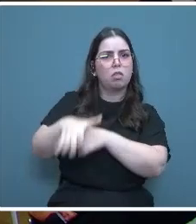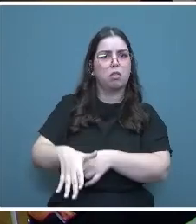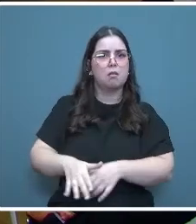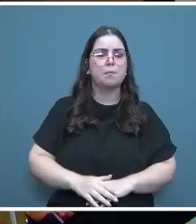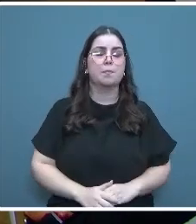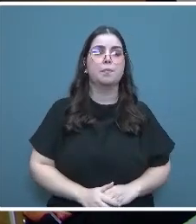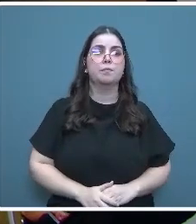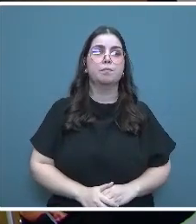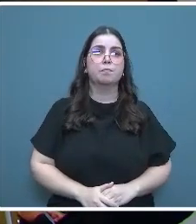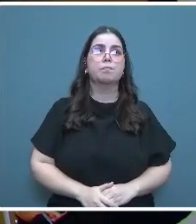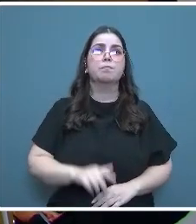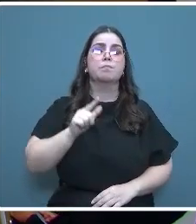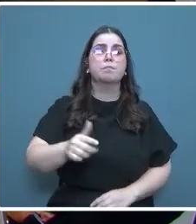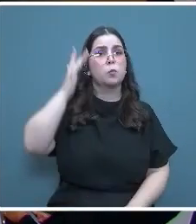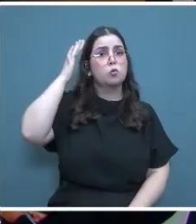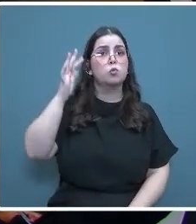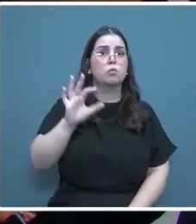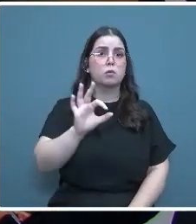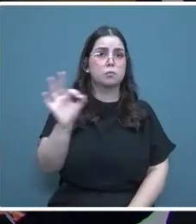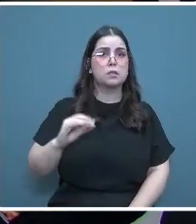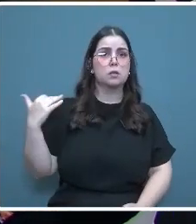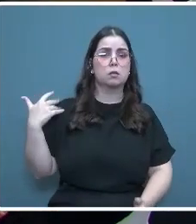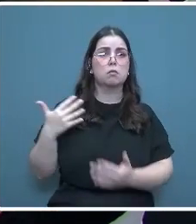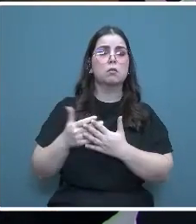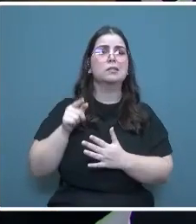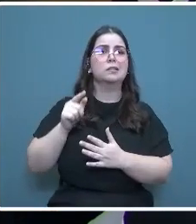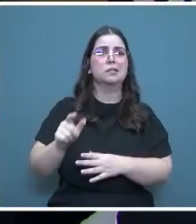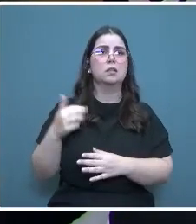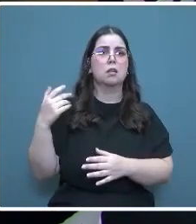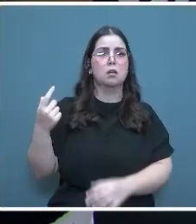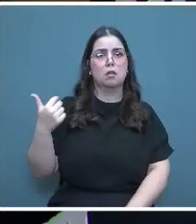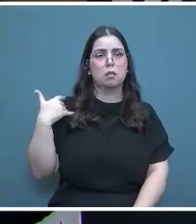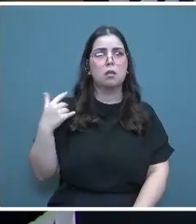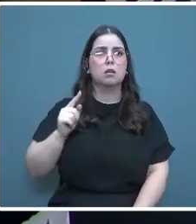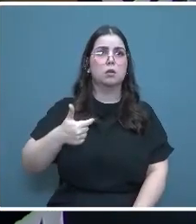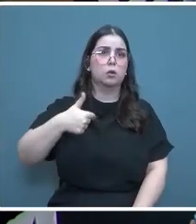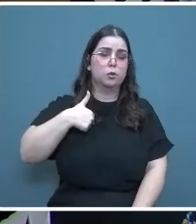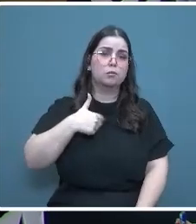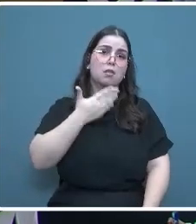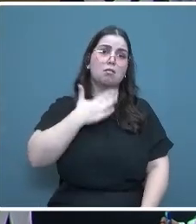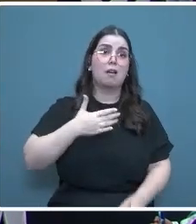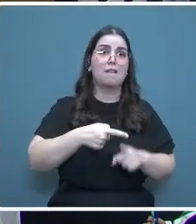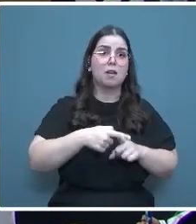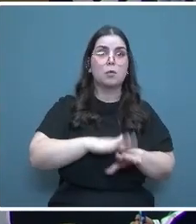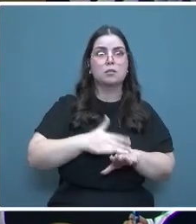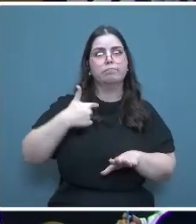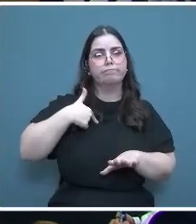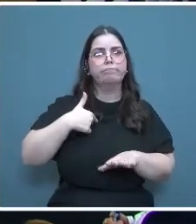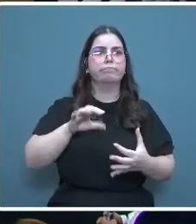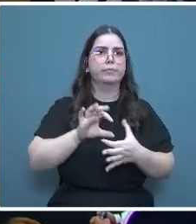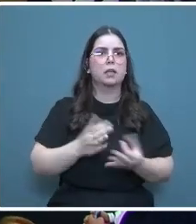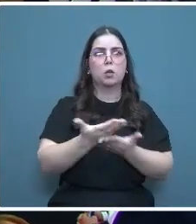the latest figures are also horrifying me, like a minister of economy, because we